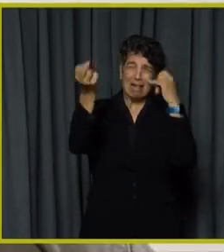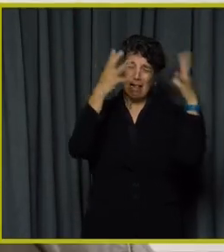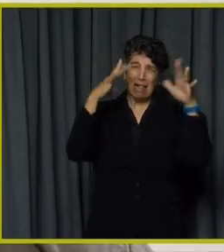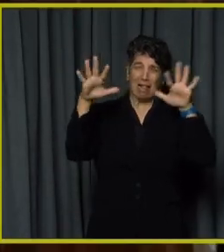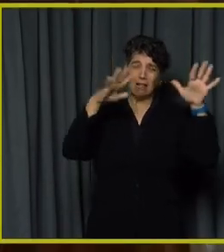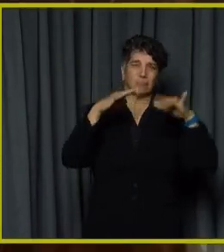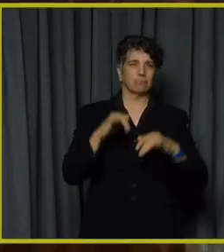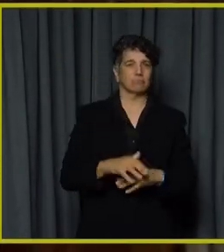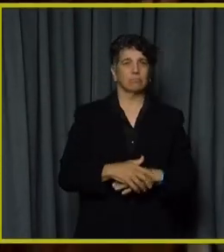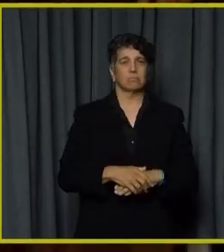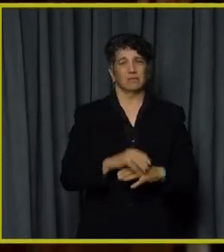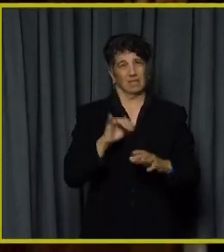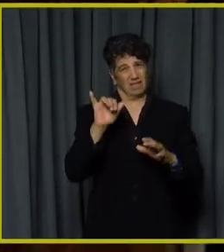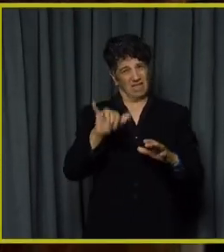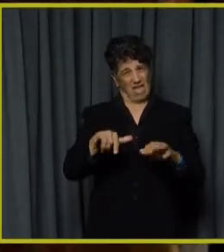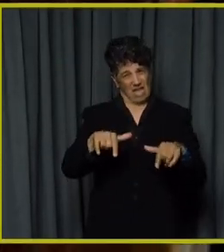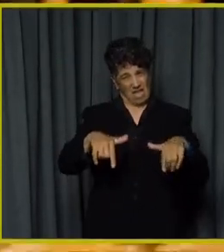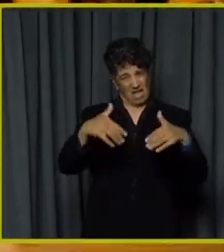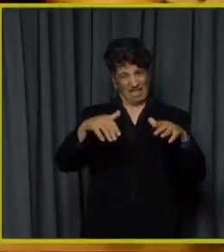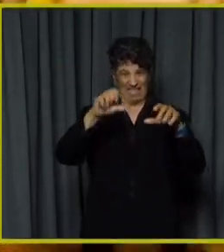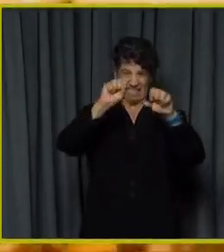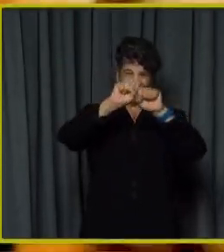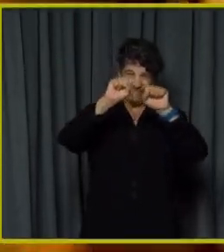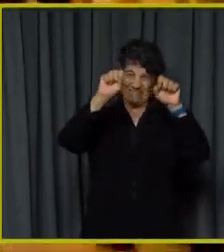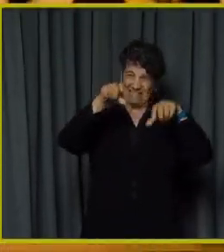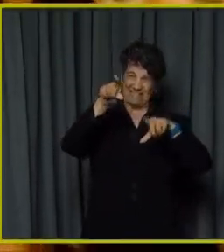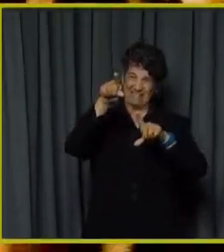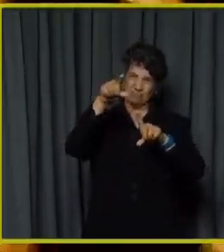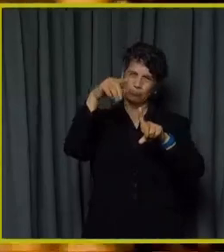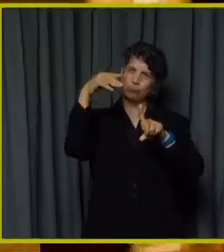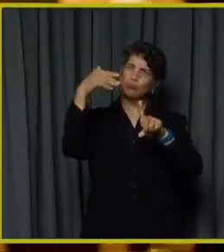these systems are meant to break.